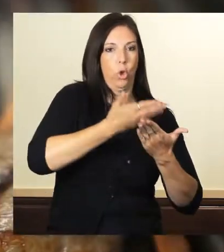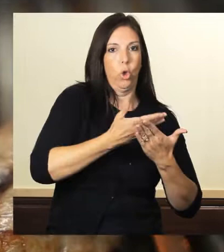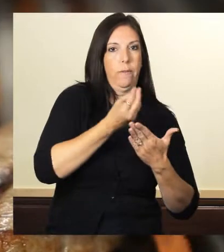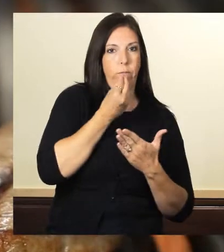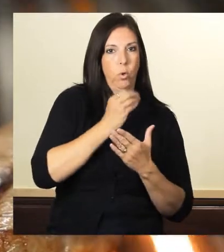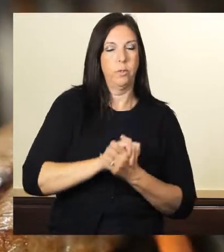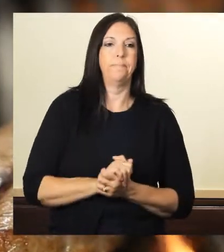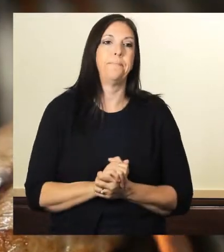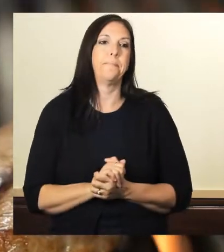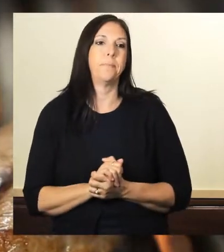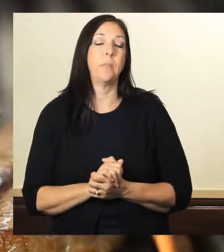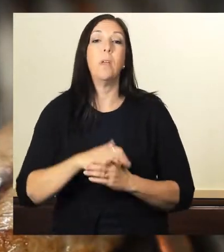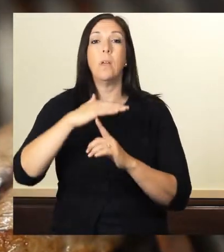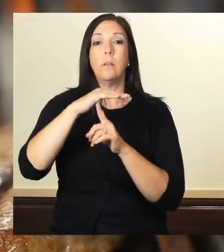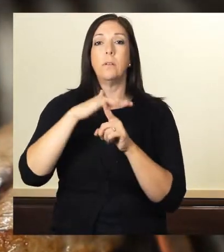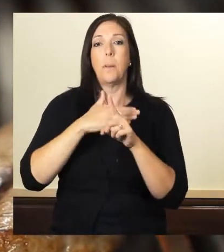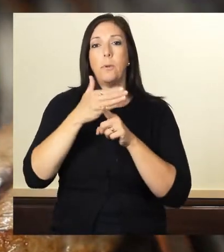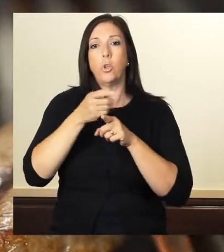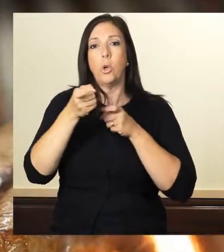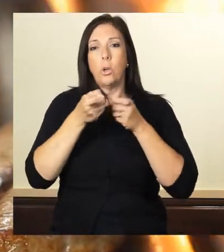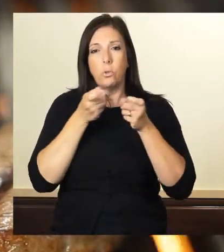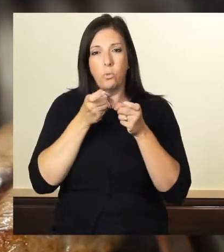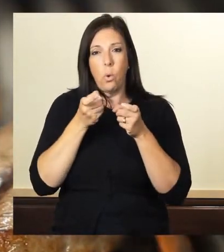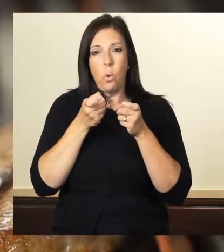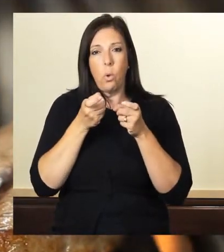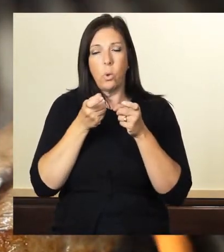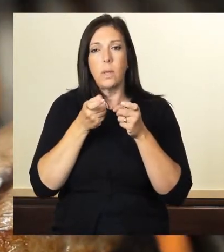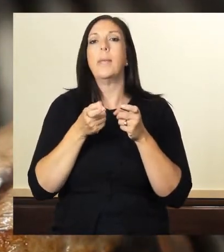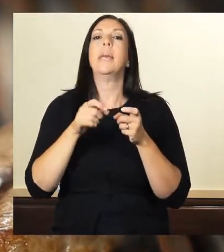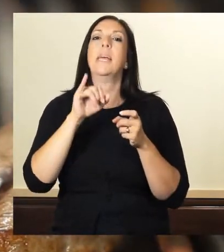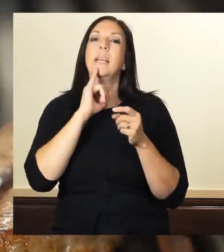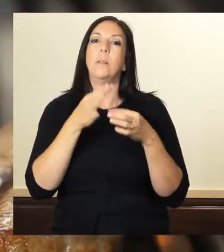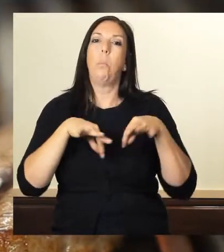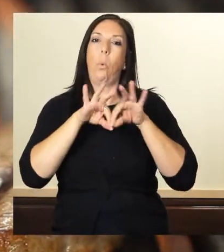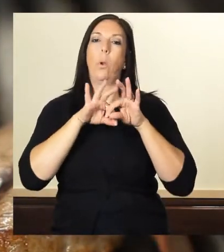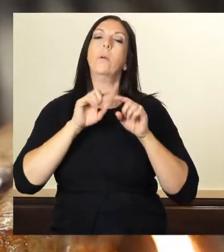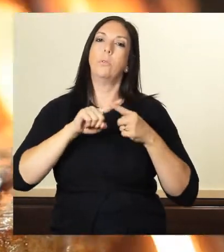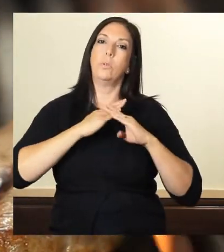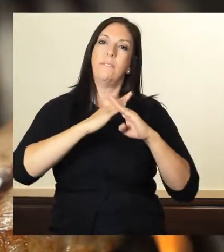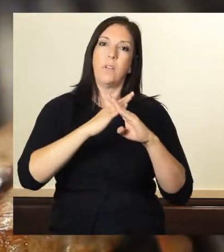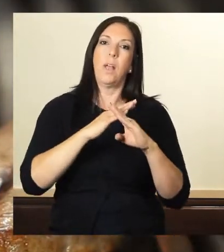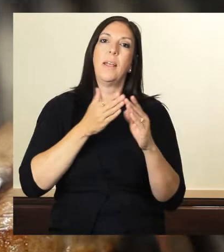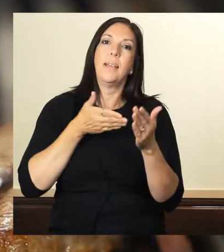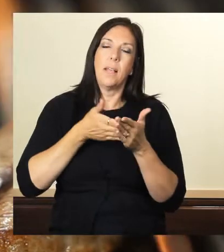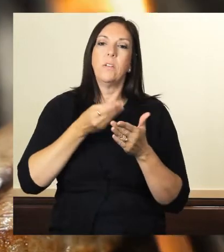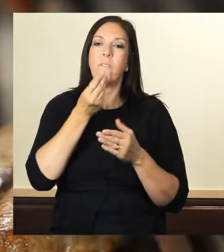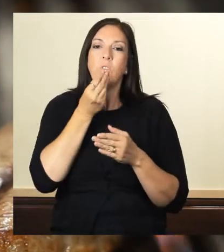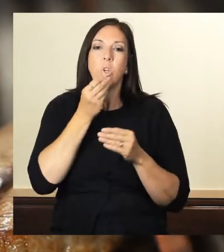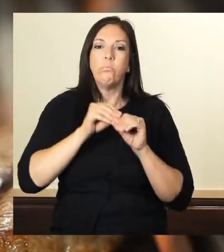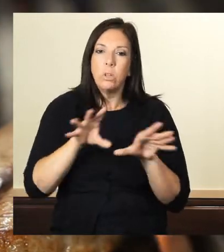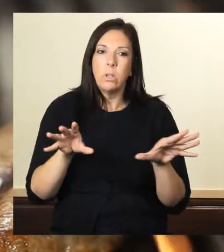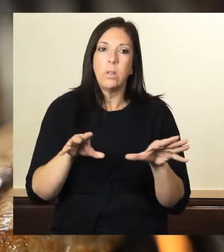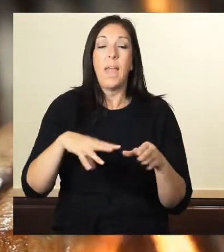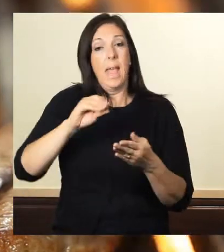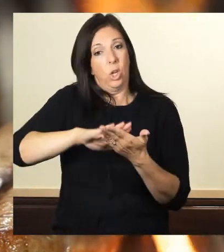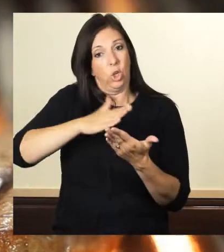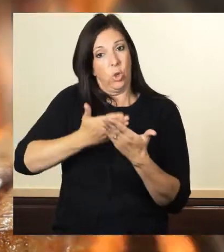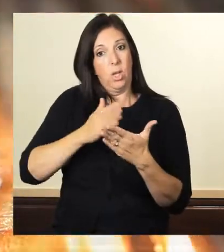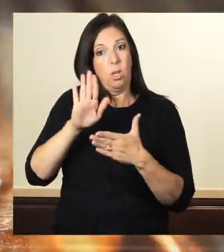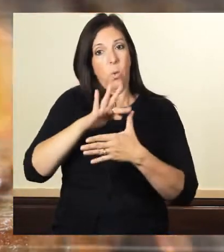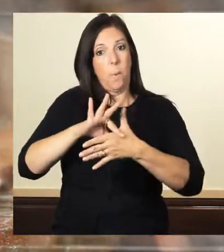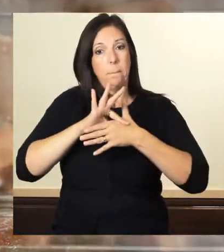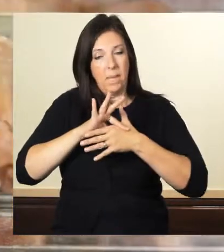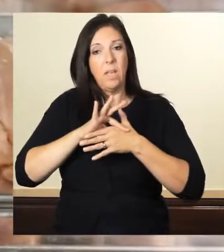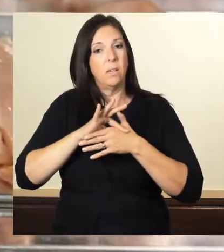Temperature control is a strong defense against foodborne illness and injury, and cooking meats is no exception. The guidelines